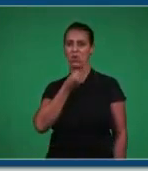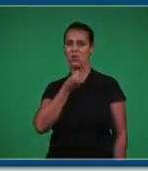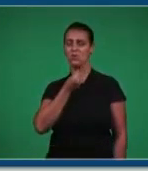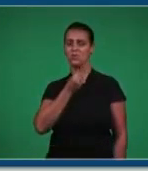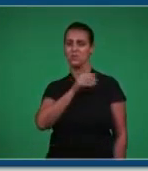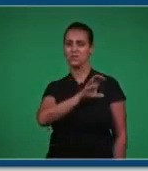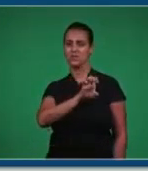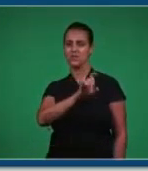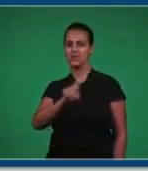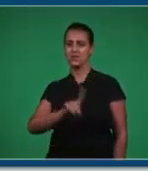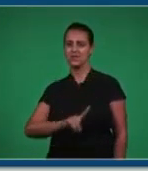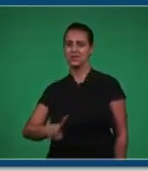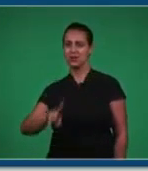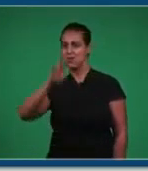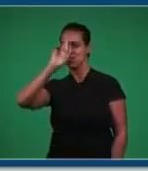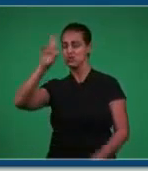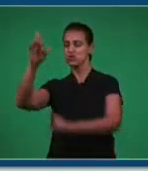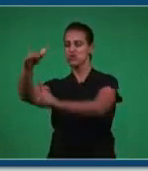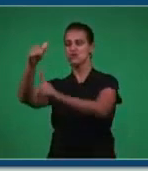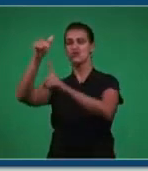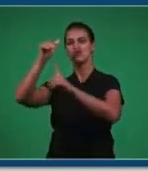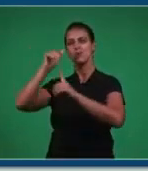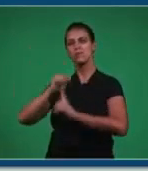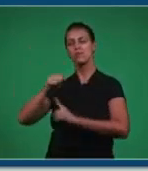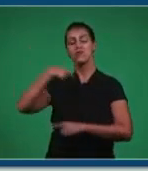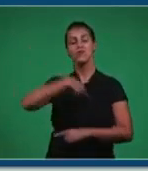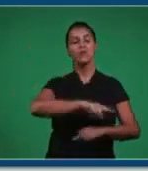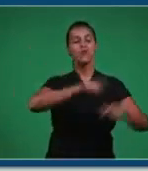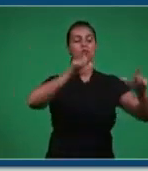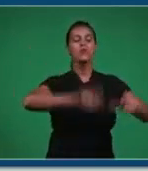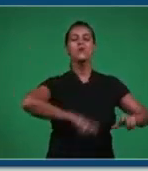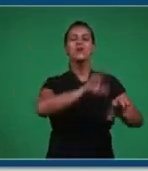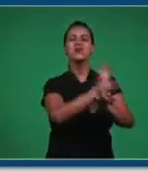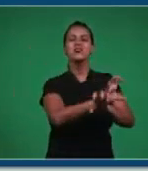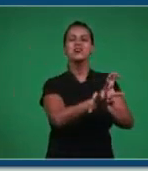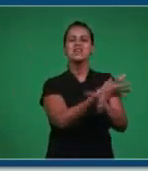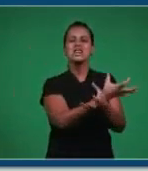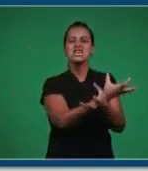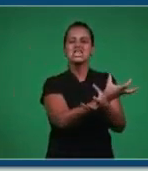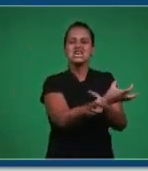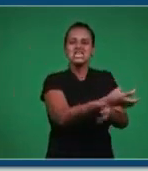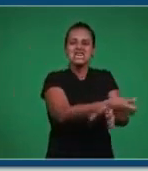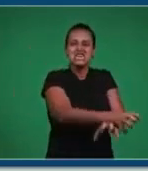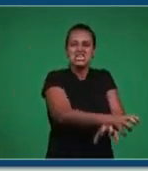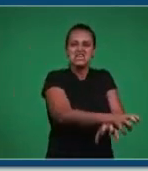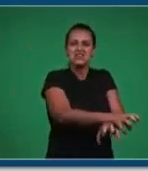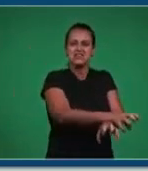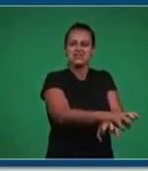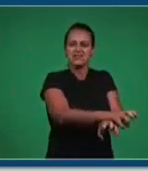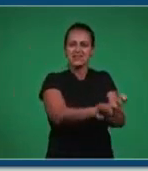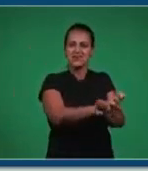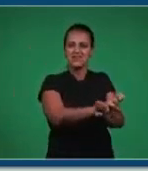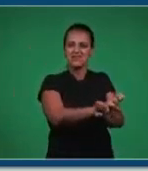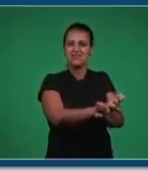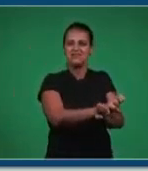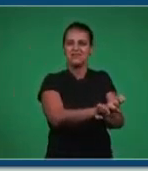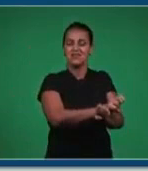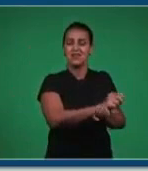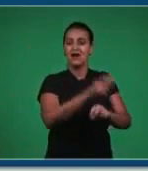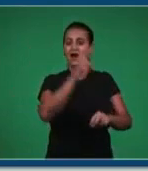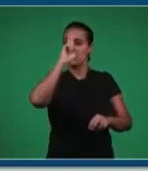37:3. One day the Lord brought him to the valley of very exceedingly dry bones. And the Lord said, Son of